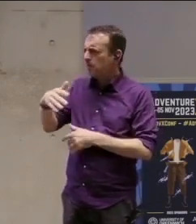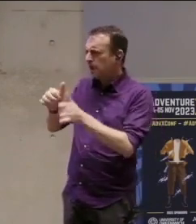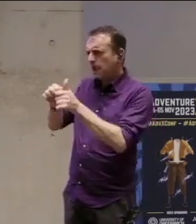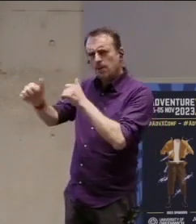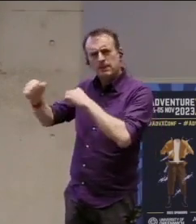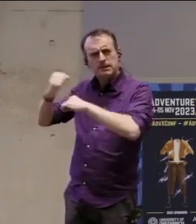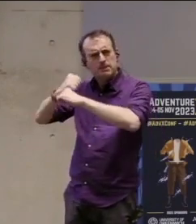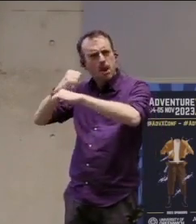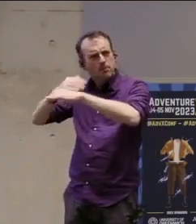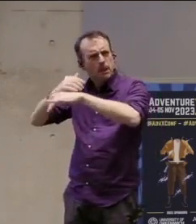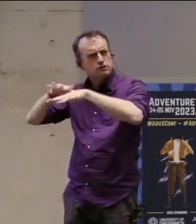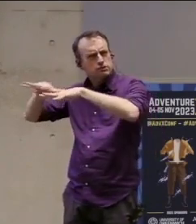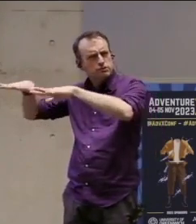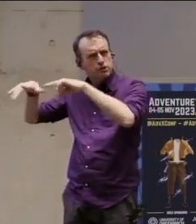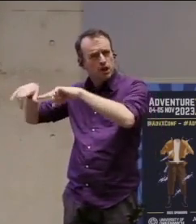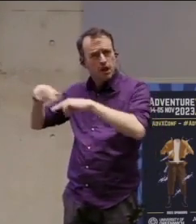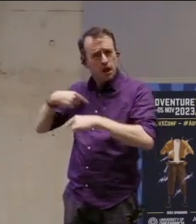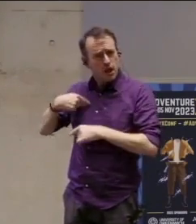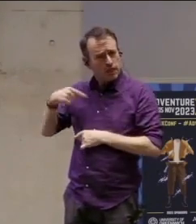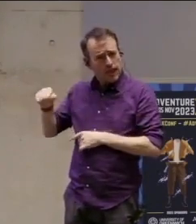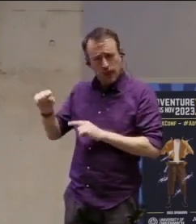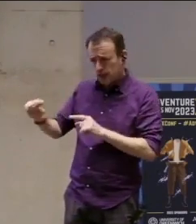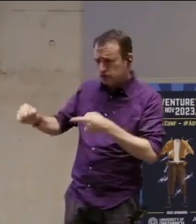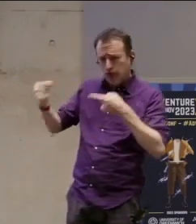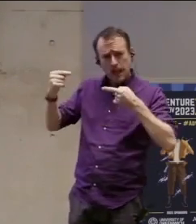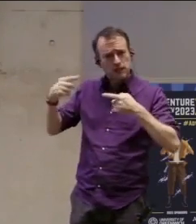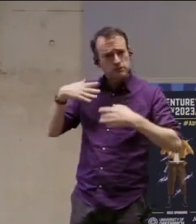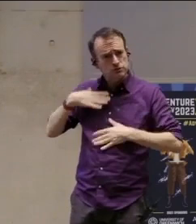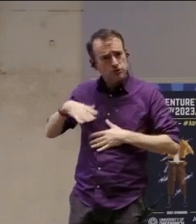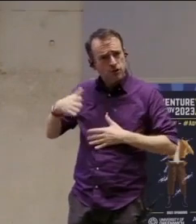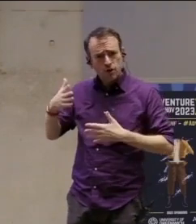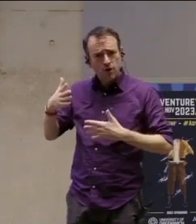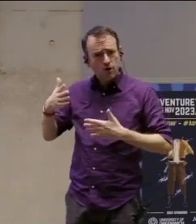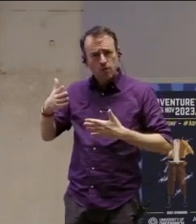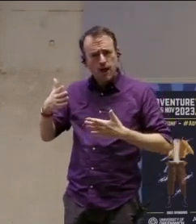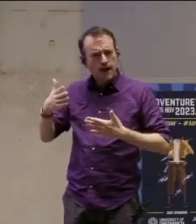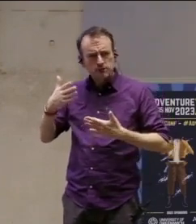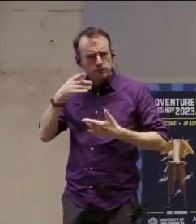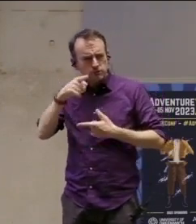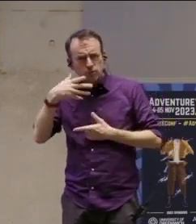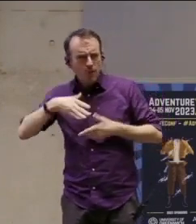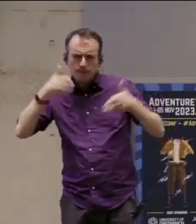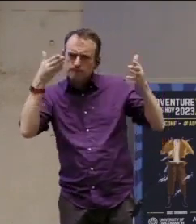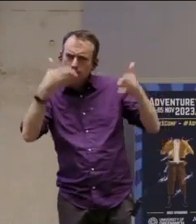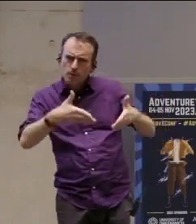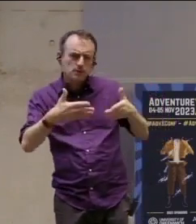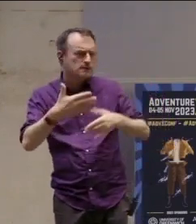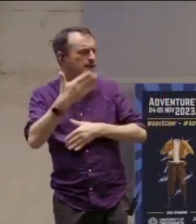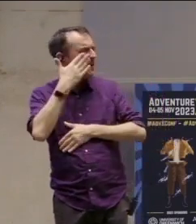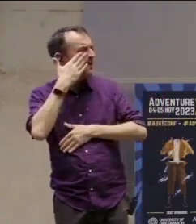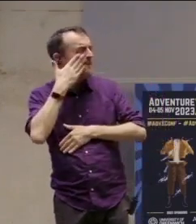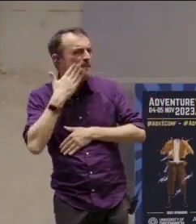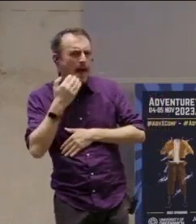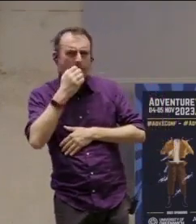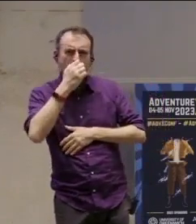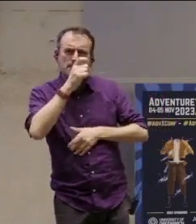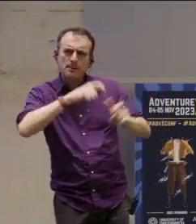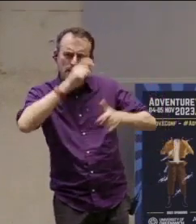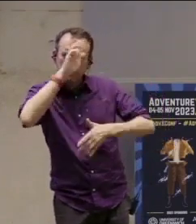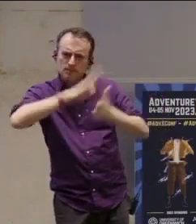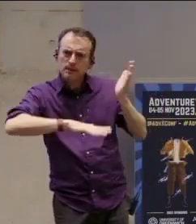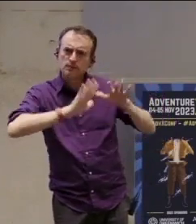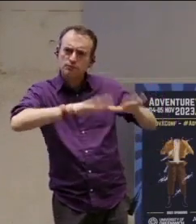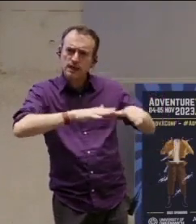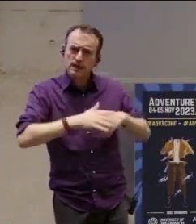when you want to be very original and focus, for example, on Black experience in Britain, and then the publisher goes, well,